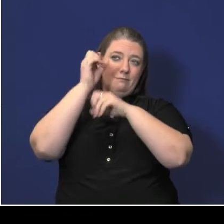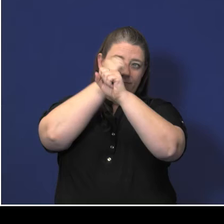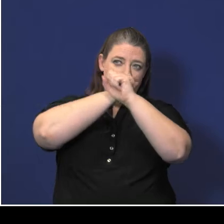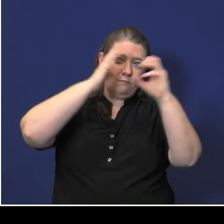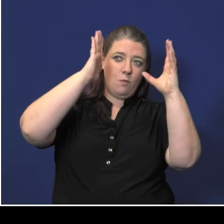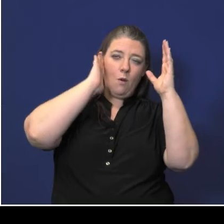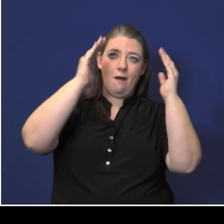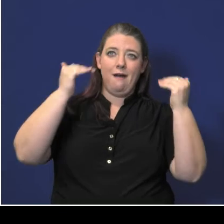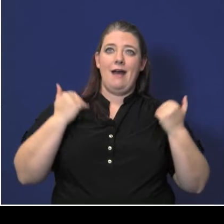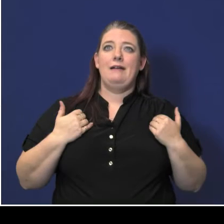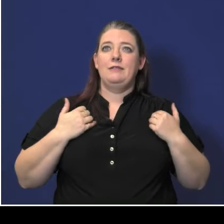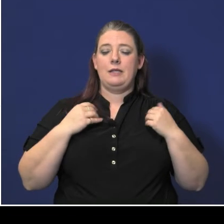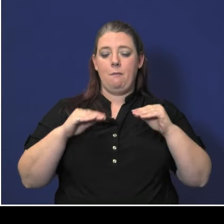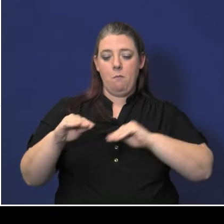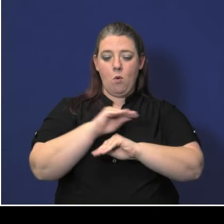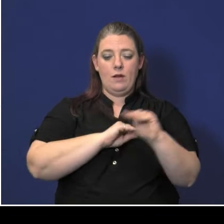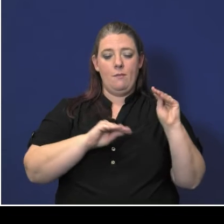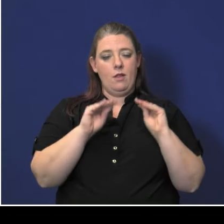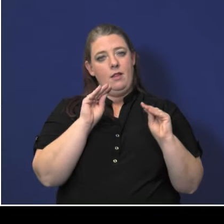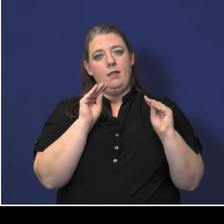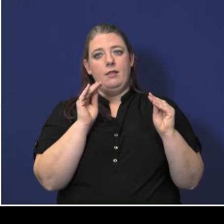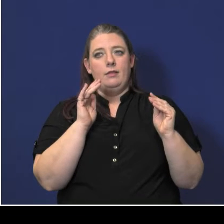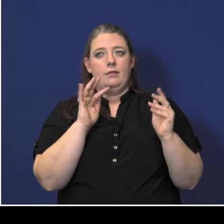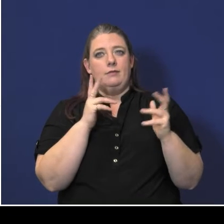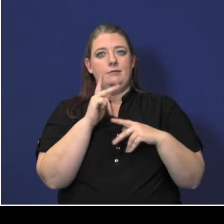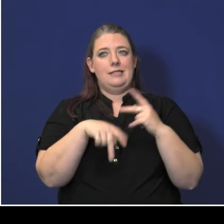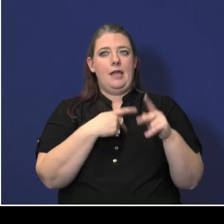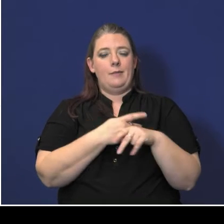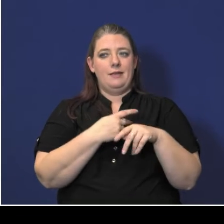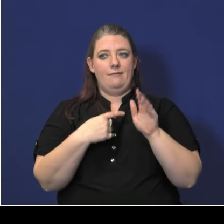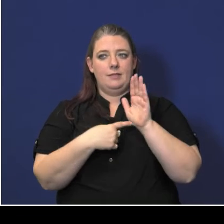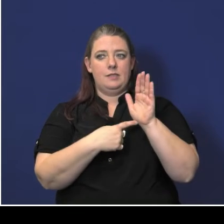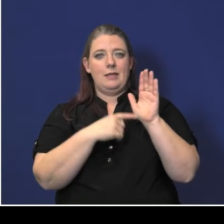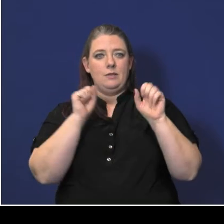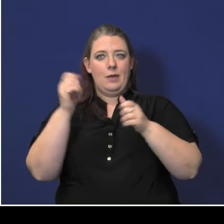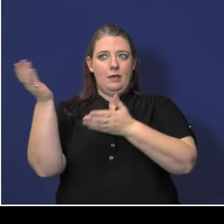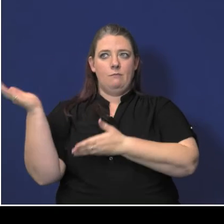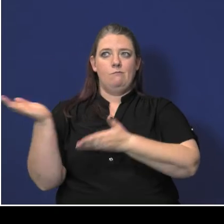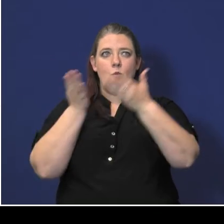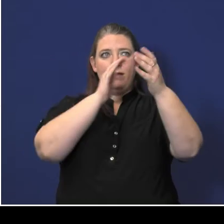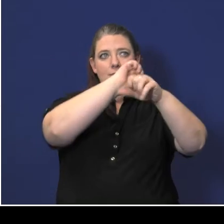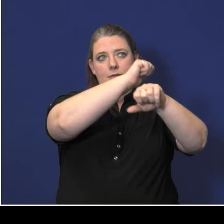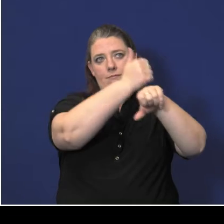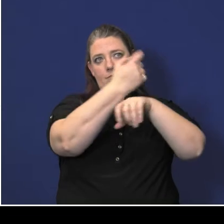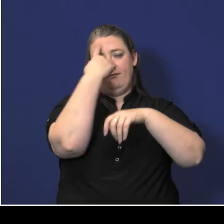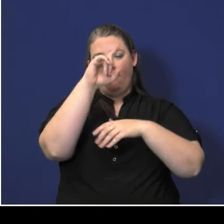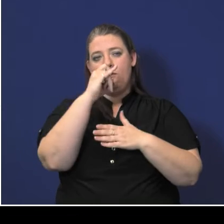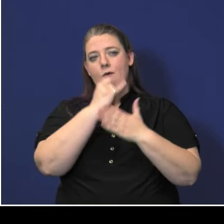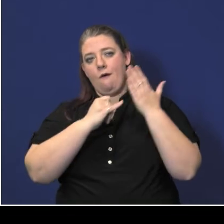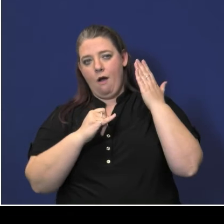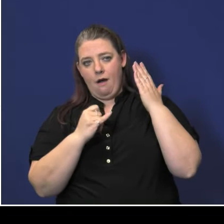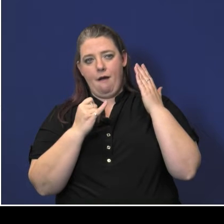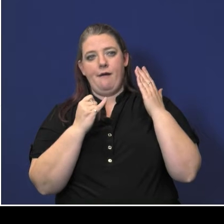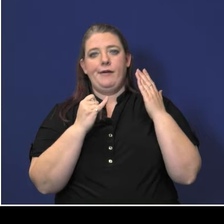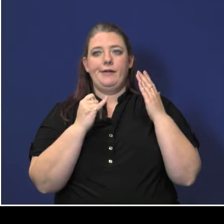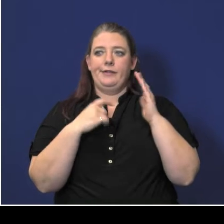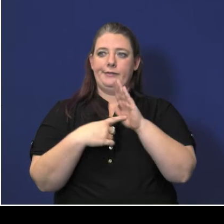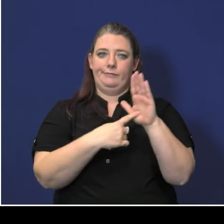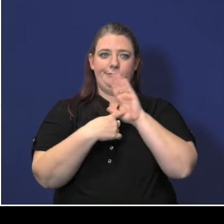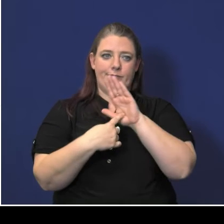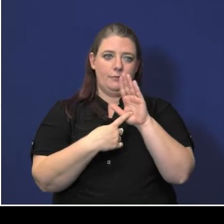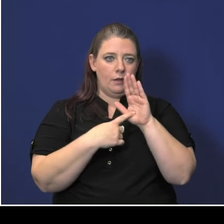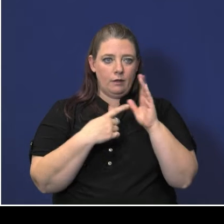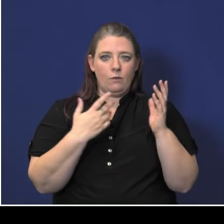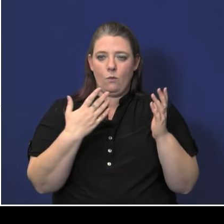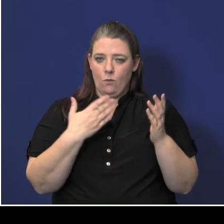portable, reconfigurable type of displays that could be brought in there, set up for an arts exhibit, an art